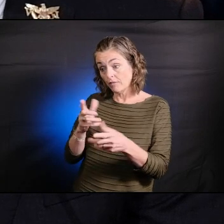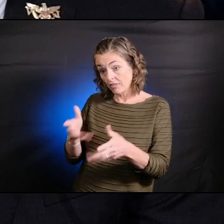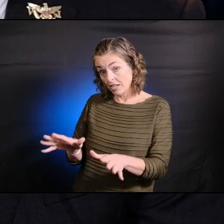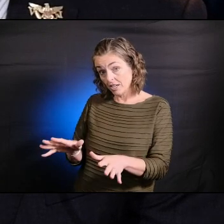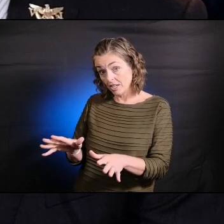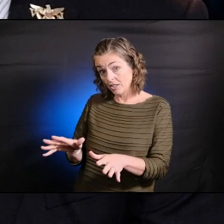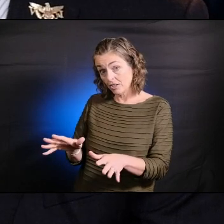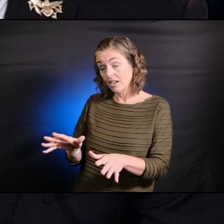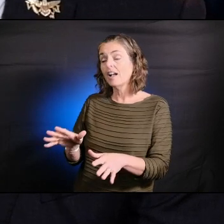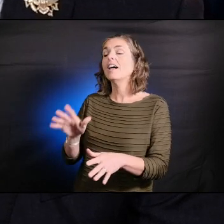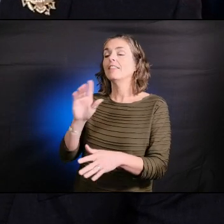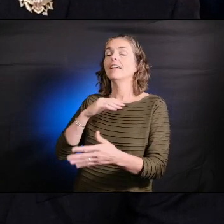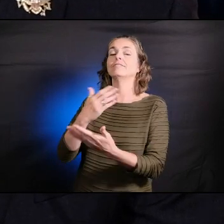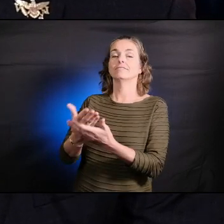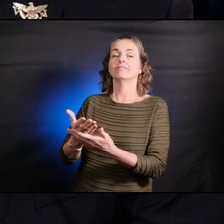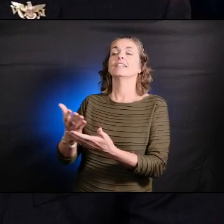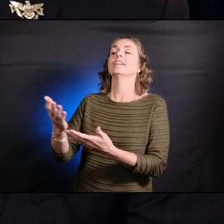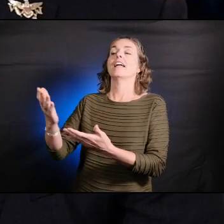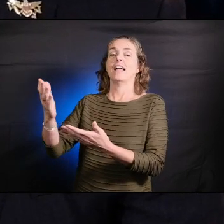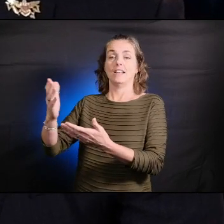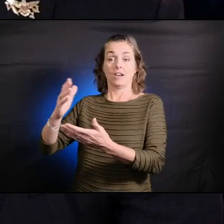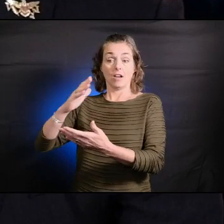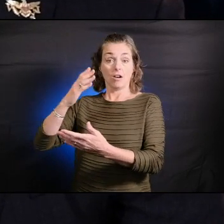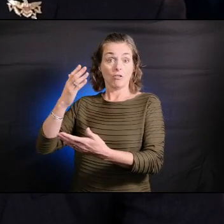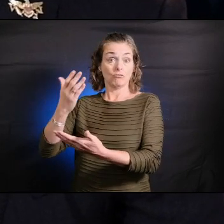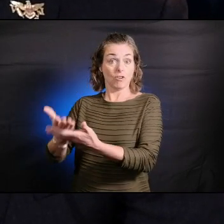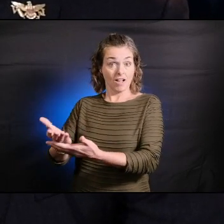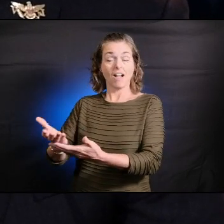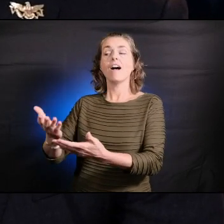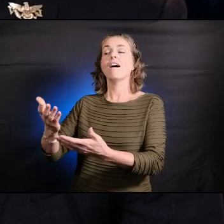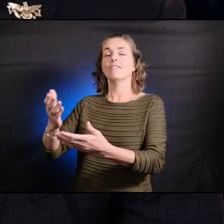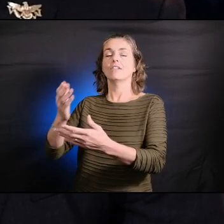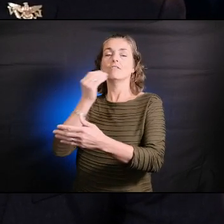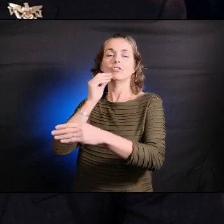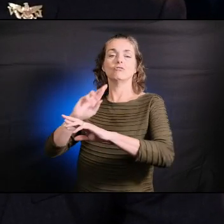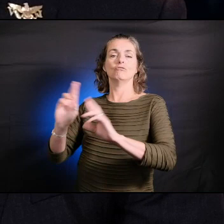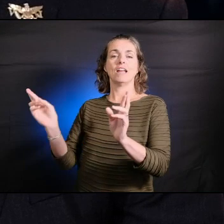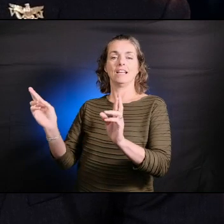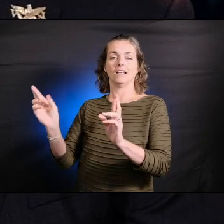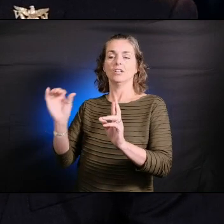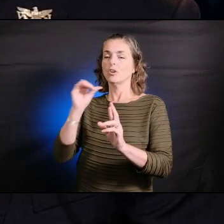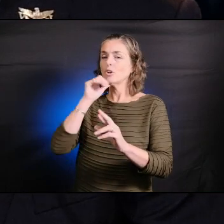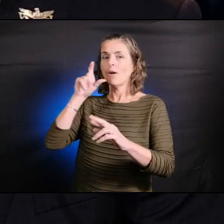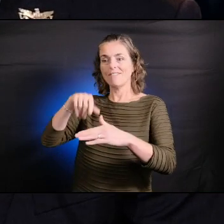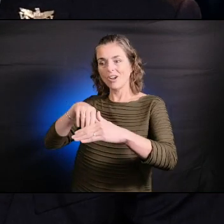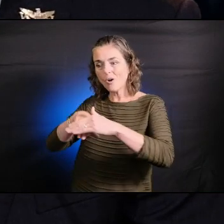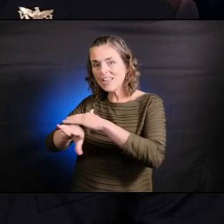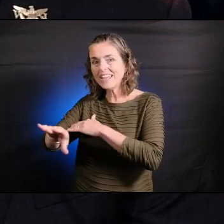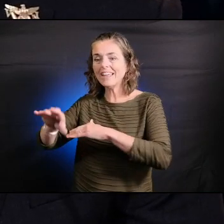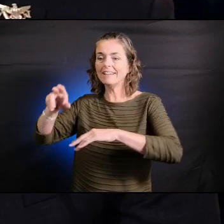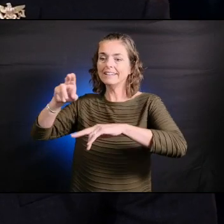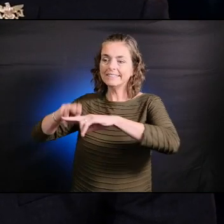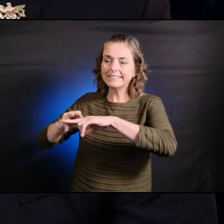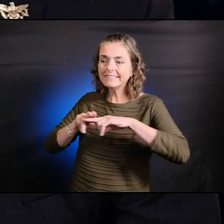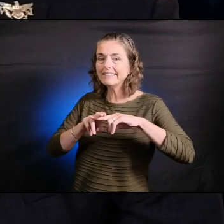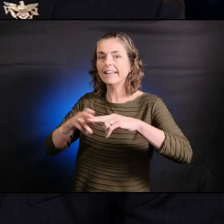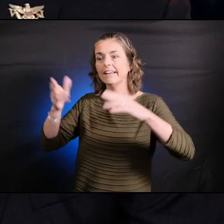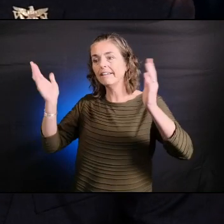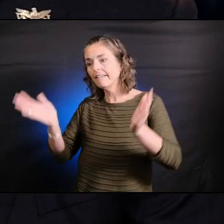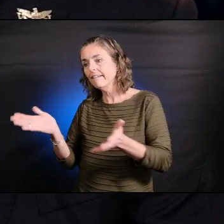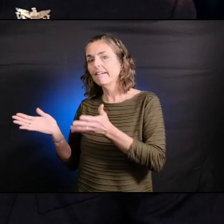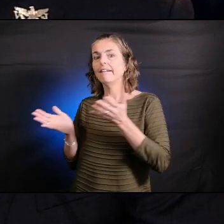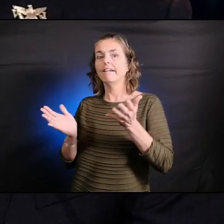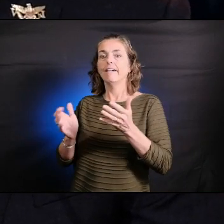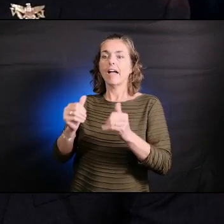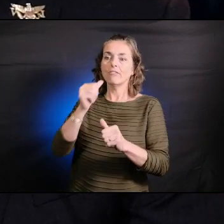car or have it ready by the time you got there to avoid people being able to communicate, sit around the bar, have drinks. All